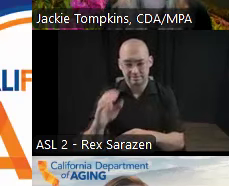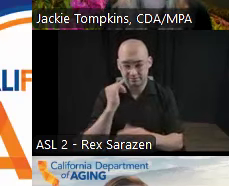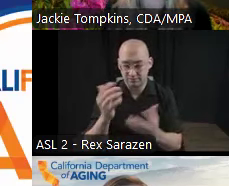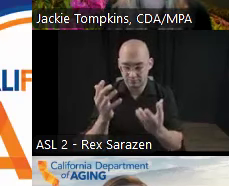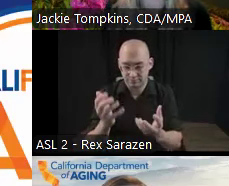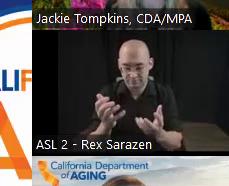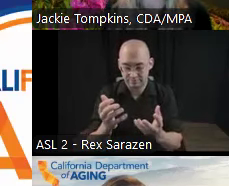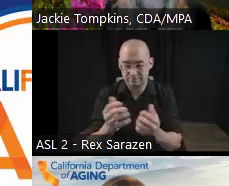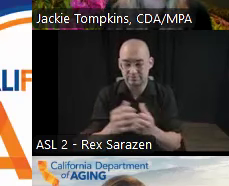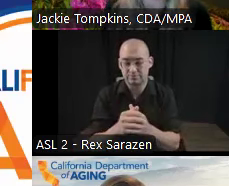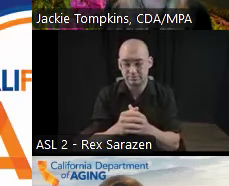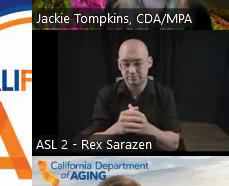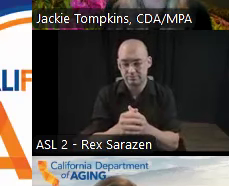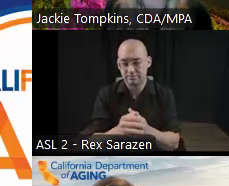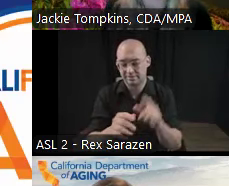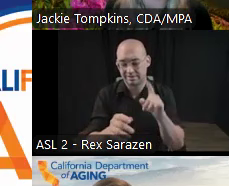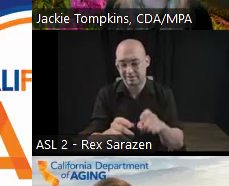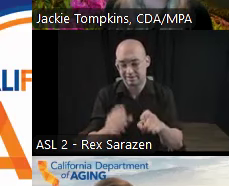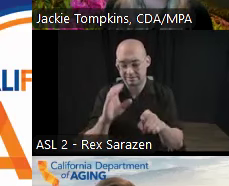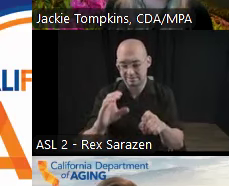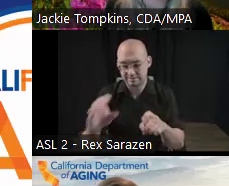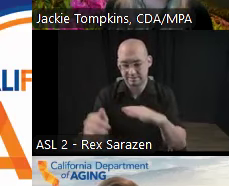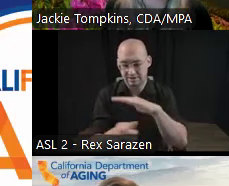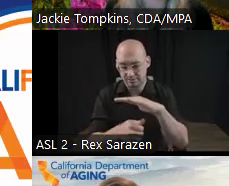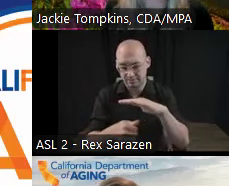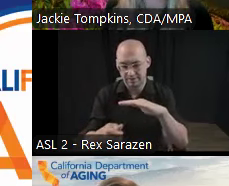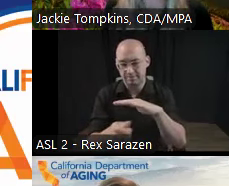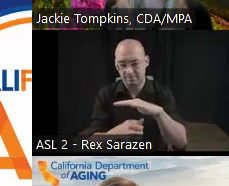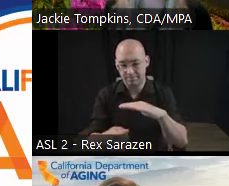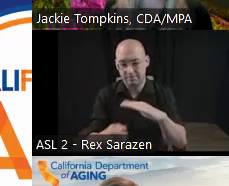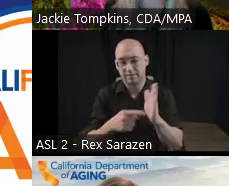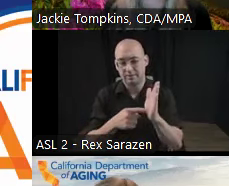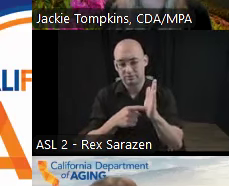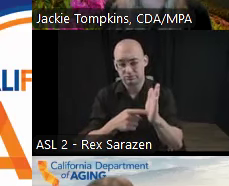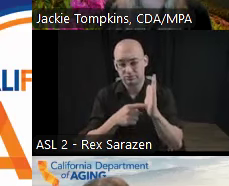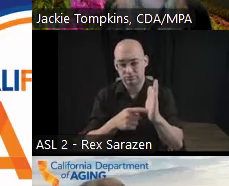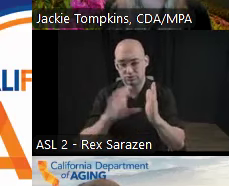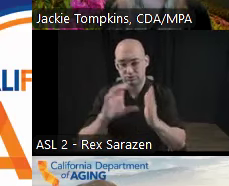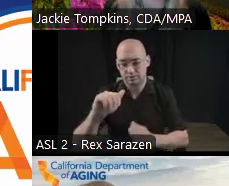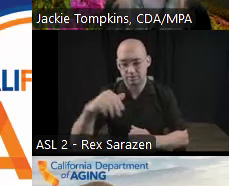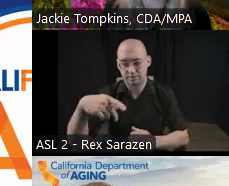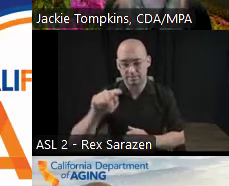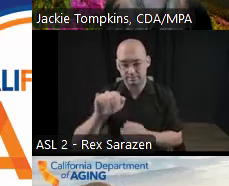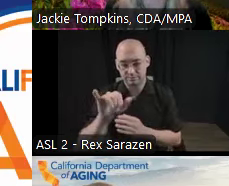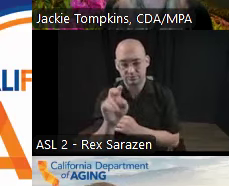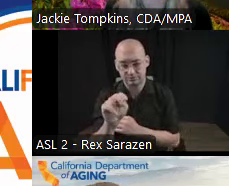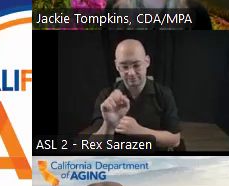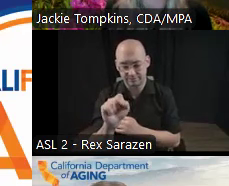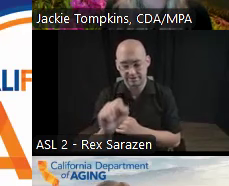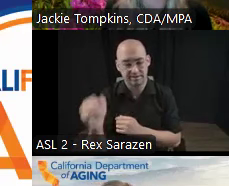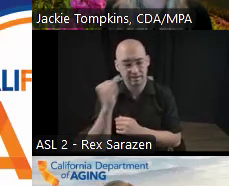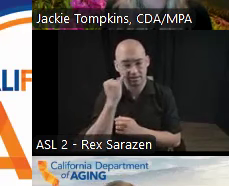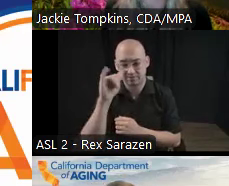captioning, click the CC icon on your Zoom toolbar. If for some reason the CC icon is